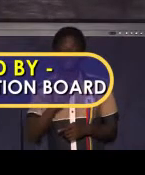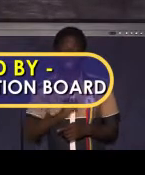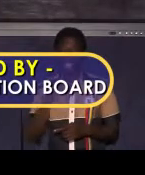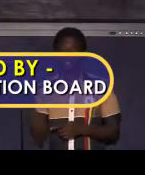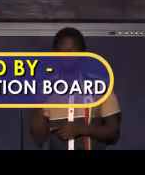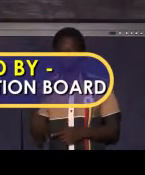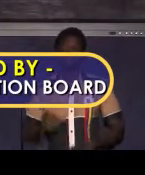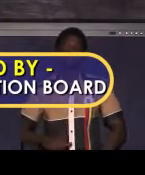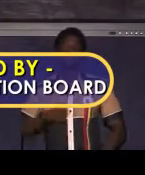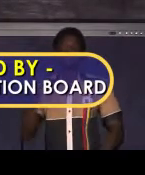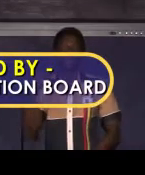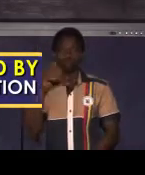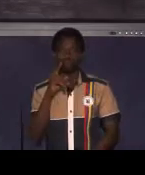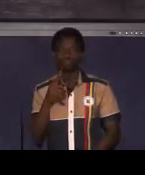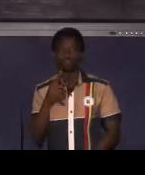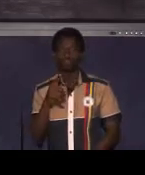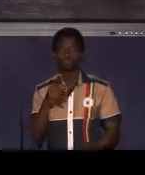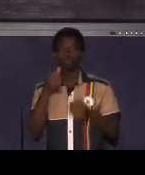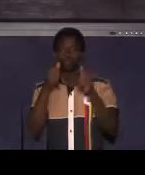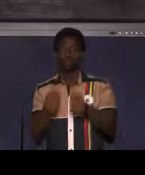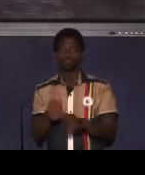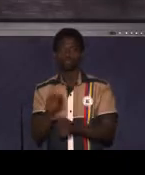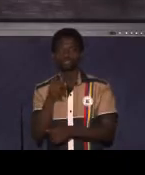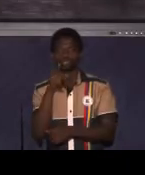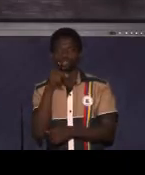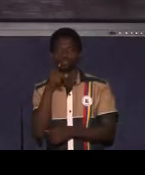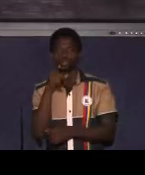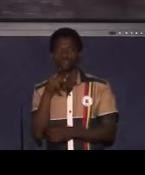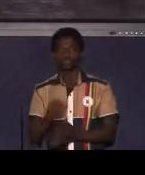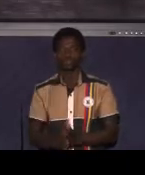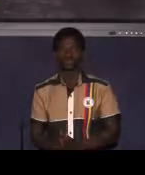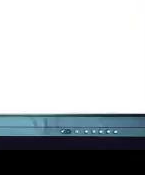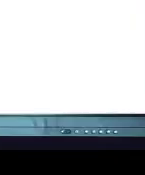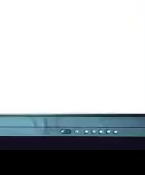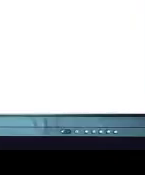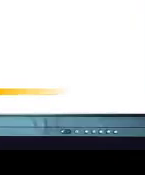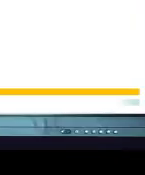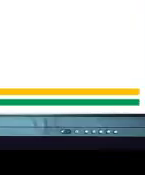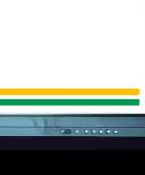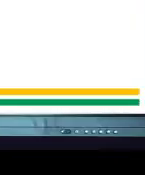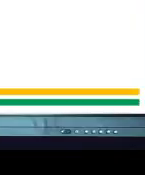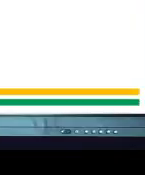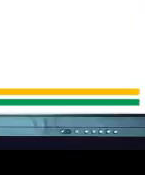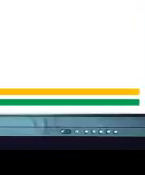you, I am always proud of you. Good job, you.